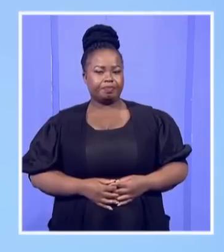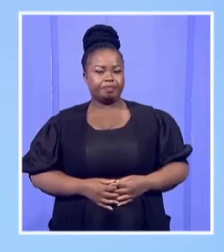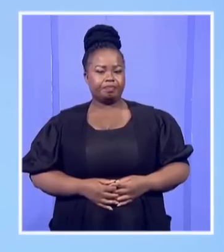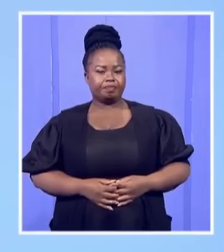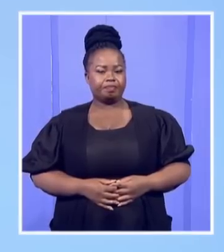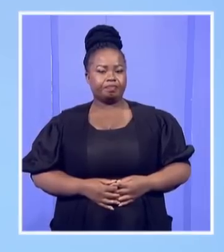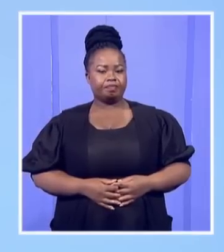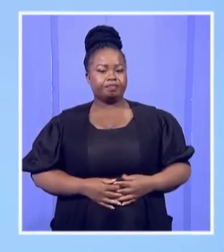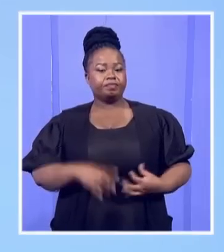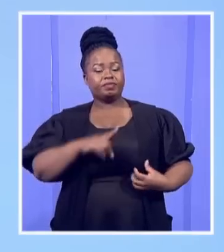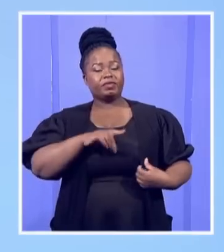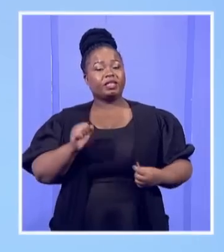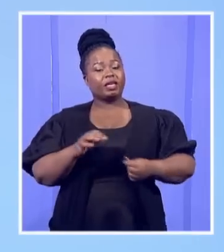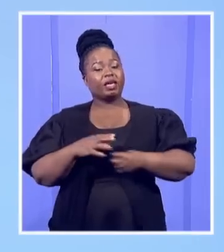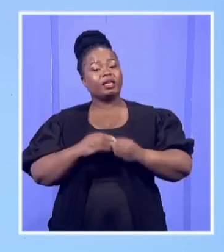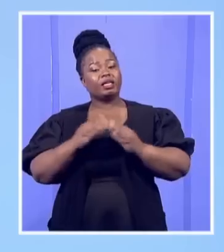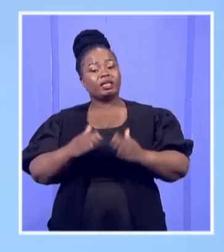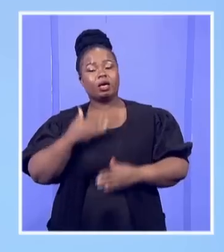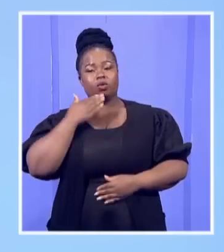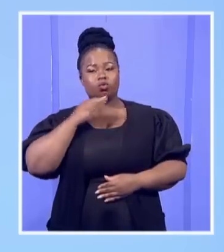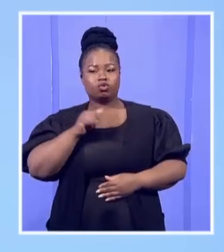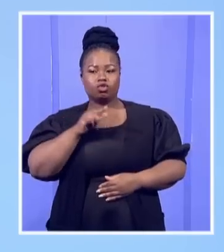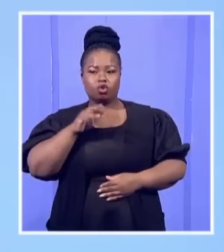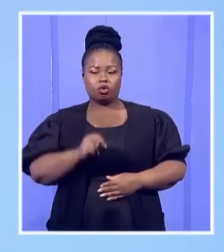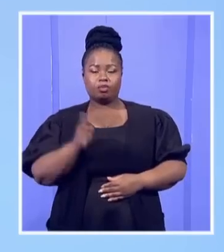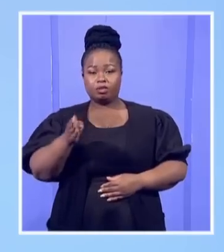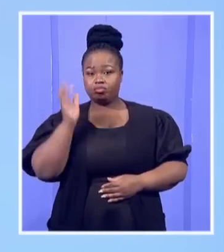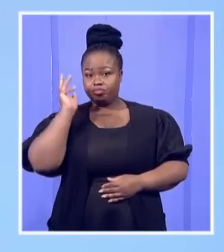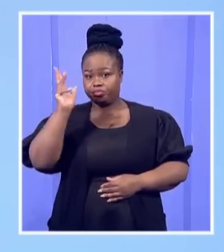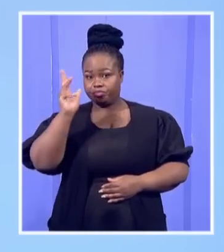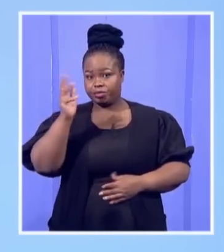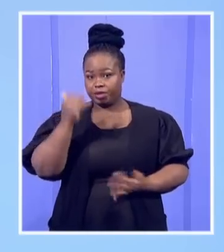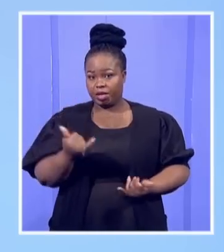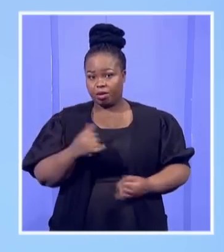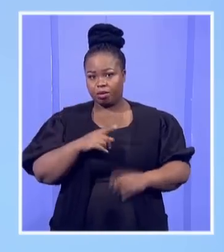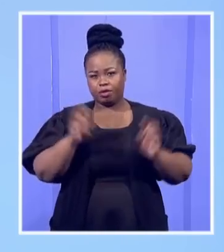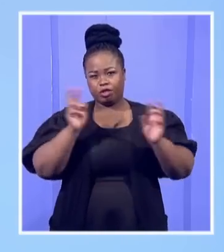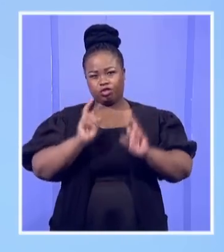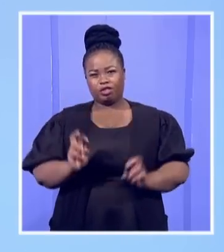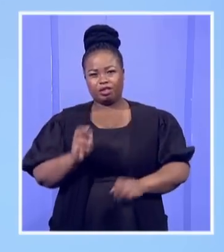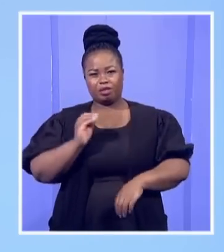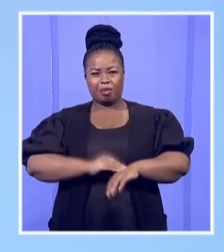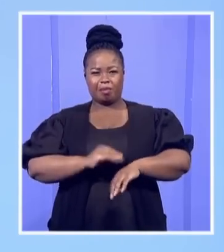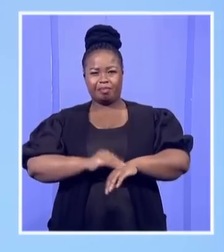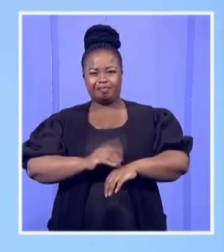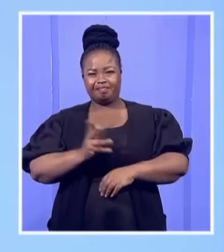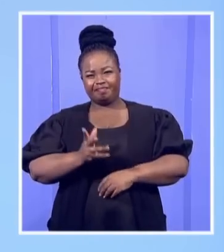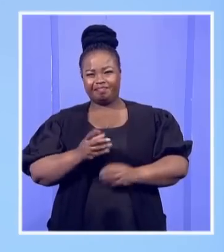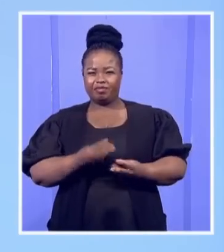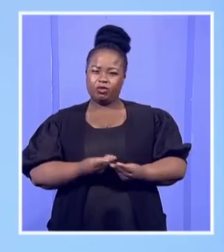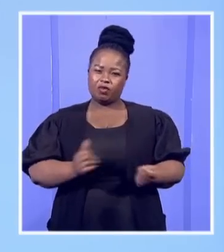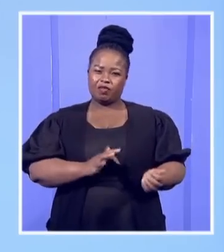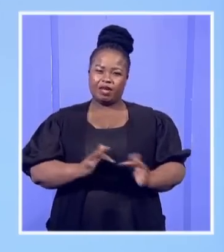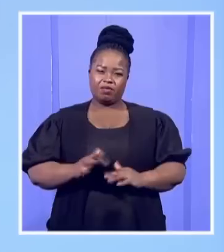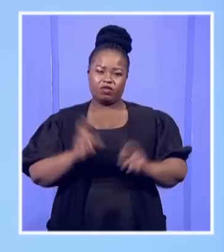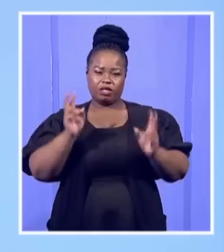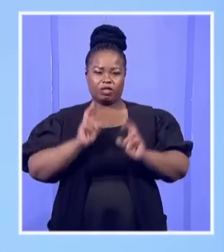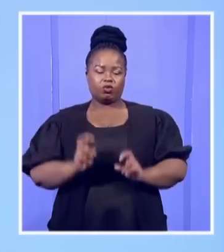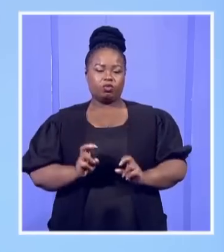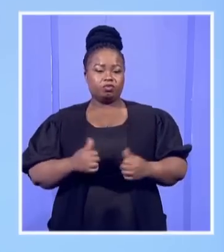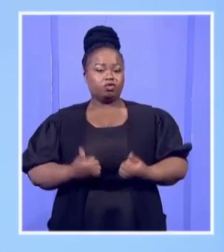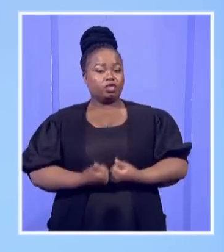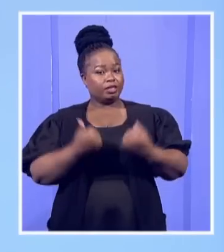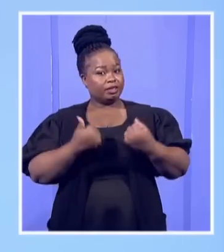Well, Democratic Alliance Leader John Steenhuisen is delivering a speech on the electricity crisis and how to tackle Eskom's